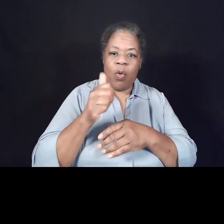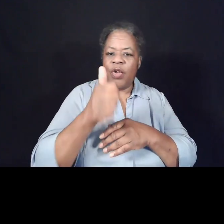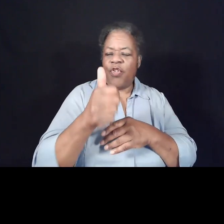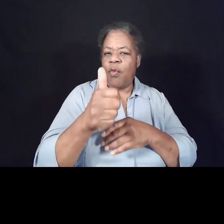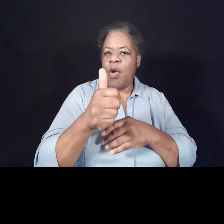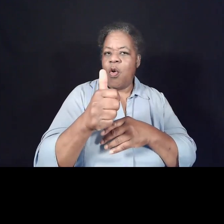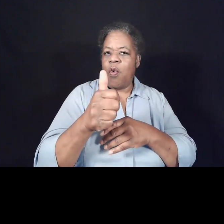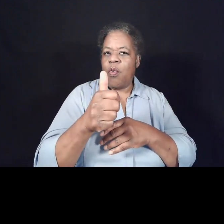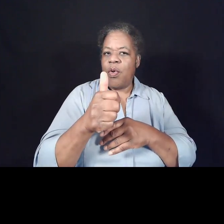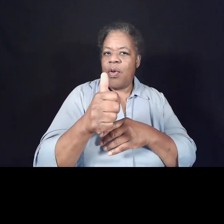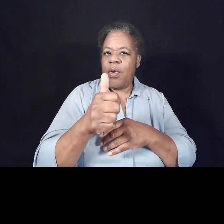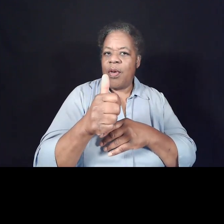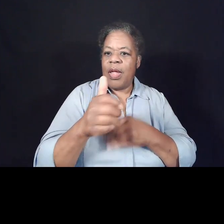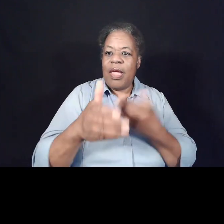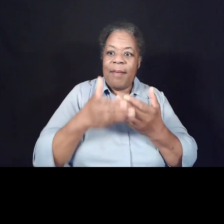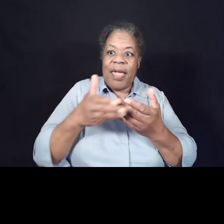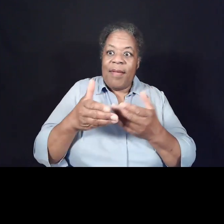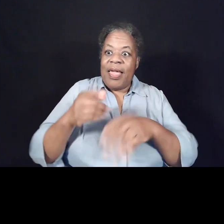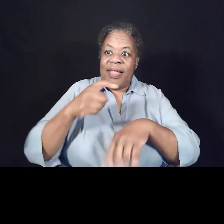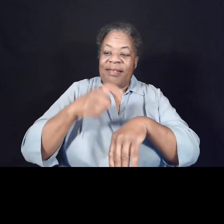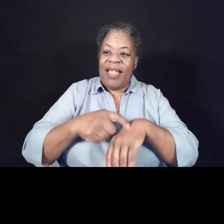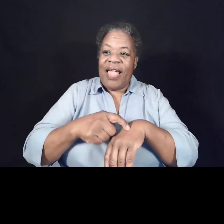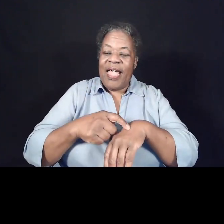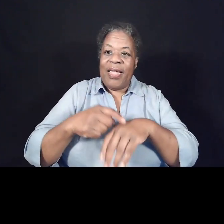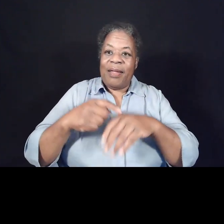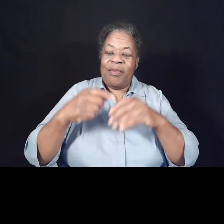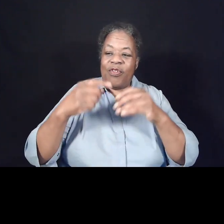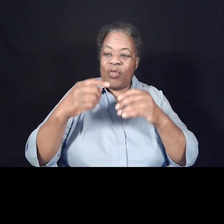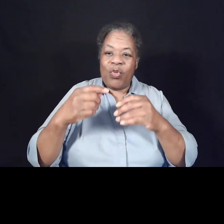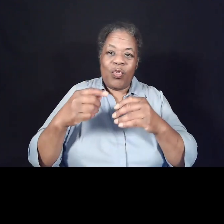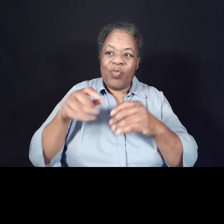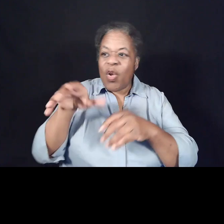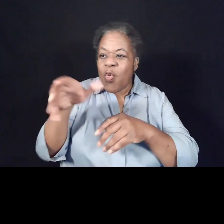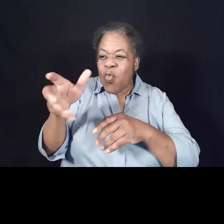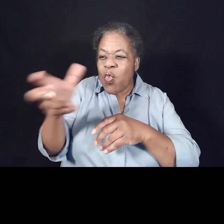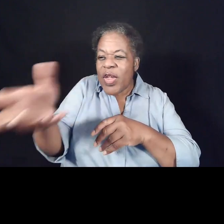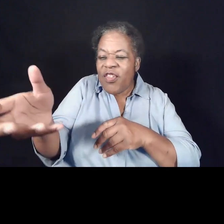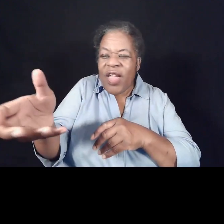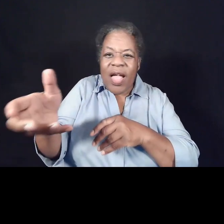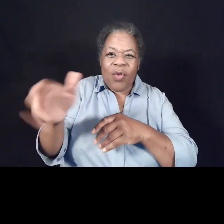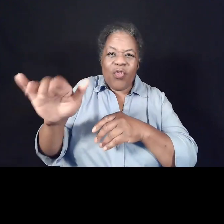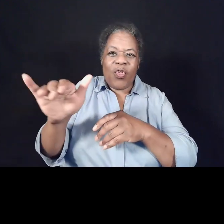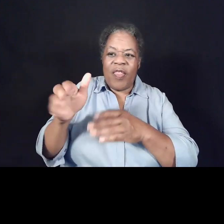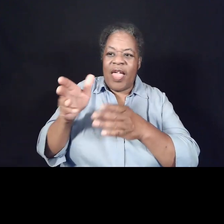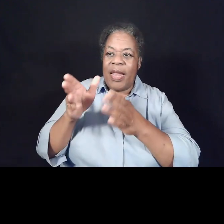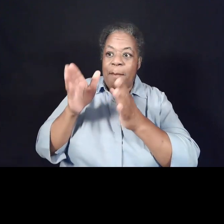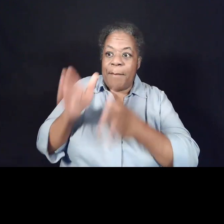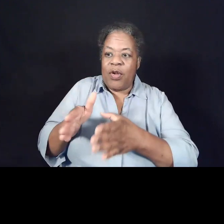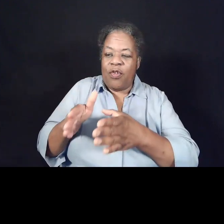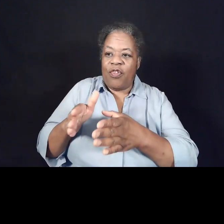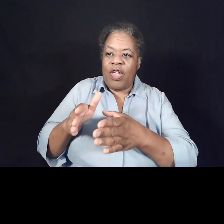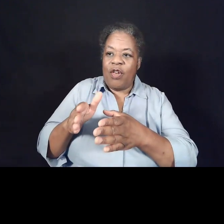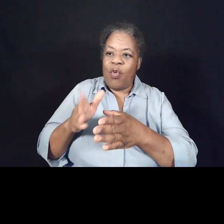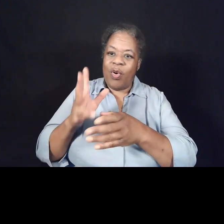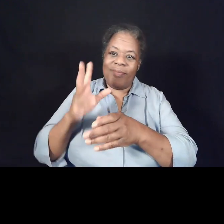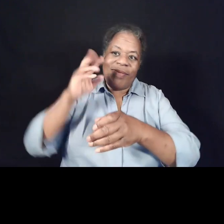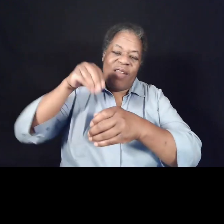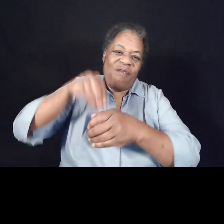Maybe it's time to finally reach out to that person or get involved with that cause that God keeps bringing to your mind.